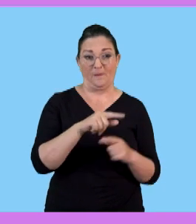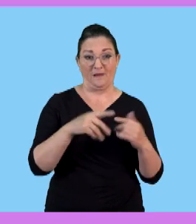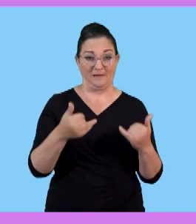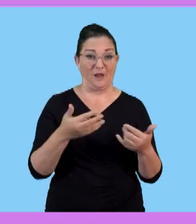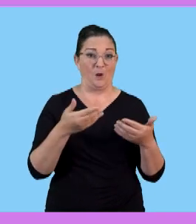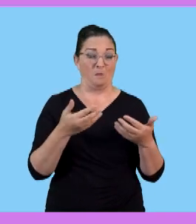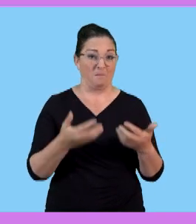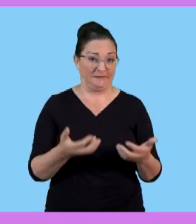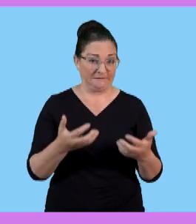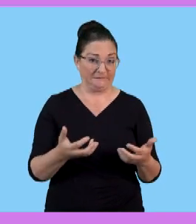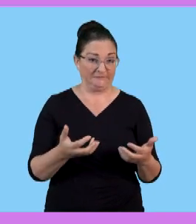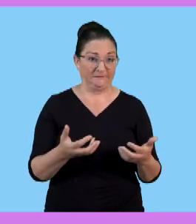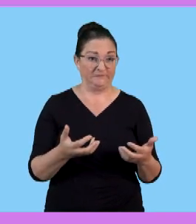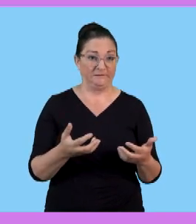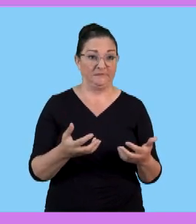are looking for the mass